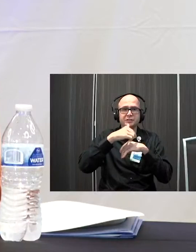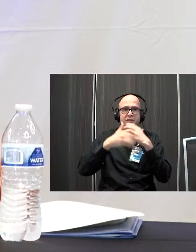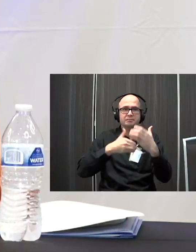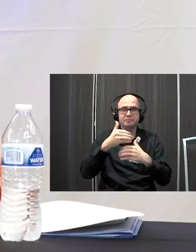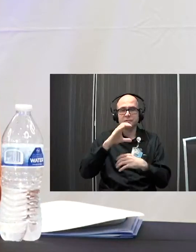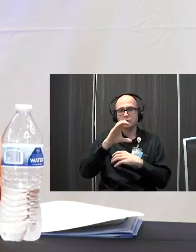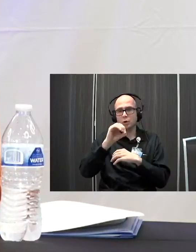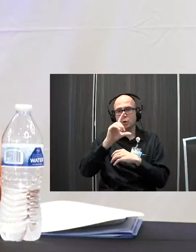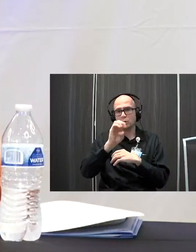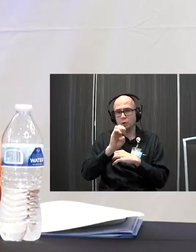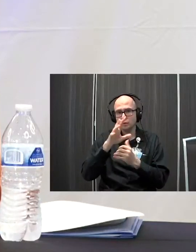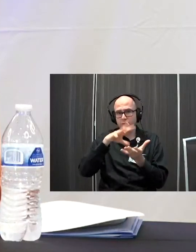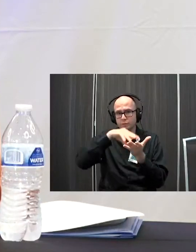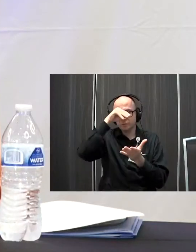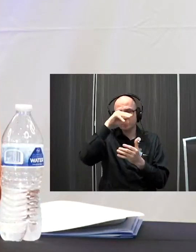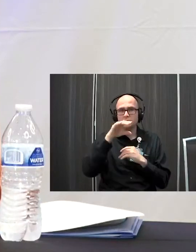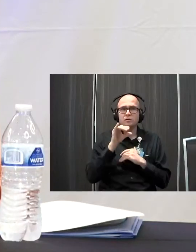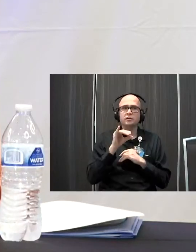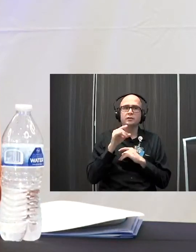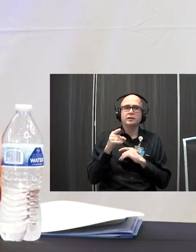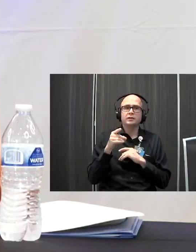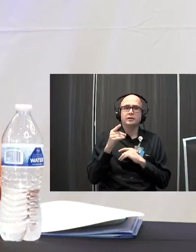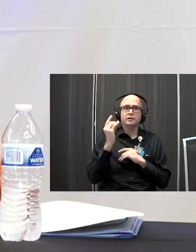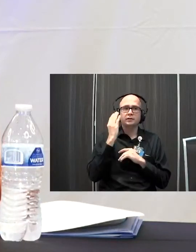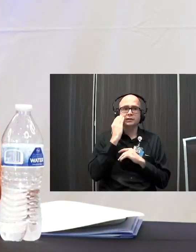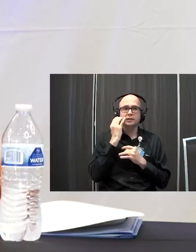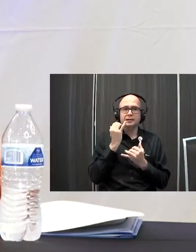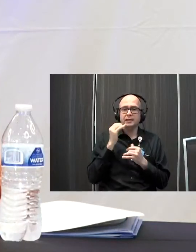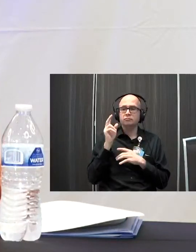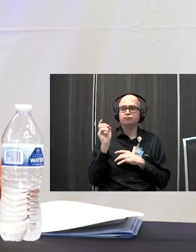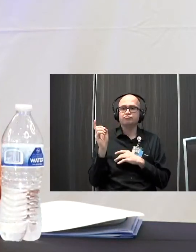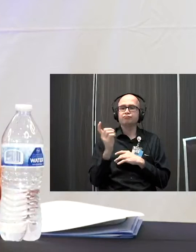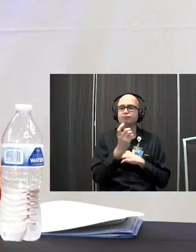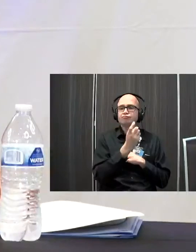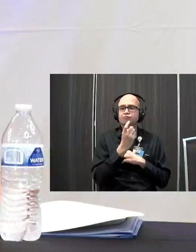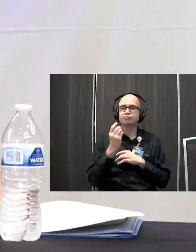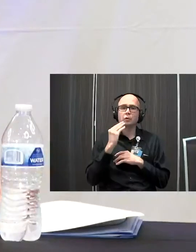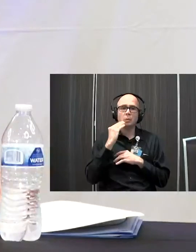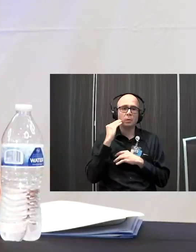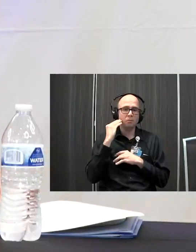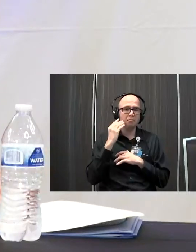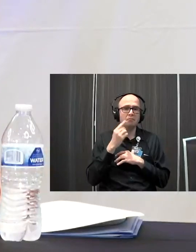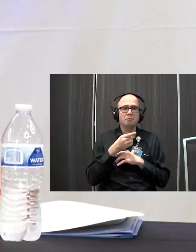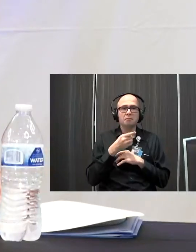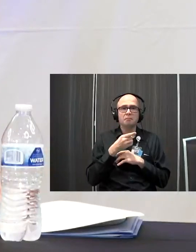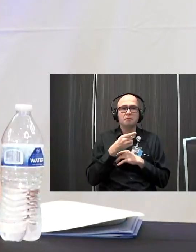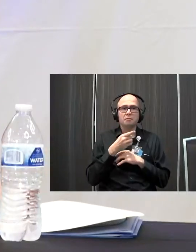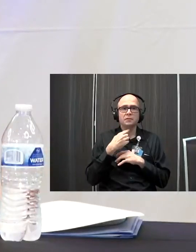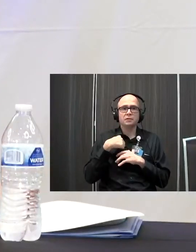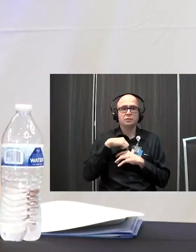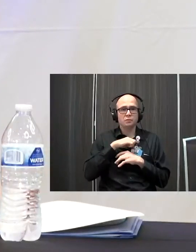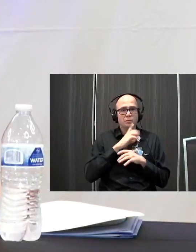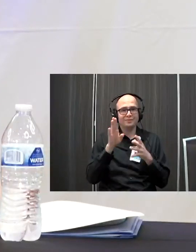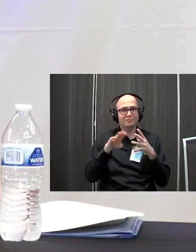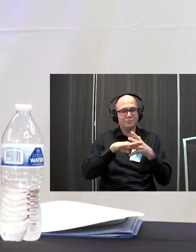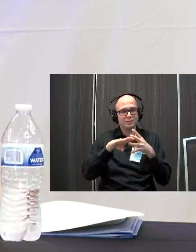has learned certain things, he actually now mostly just paces at home, and we're okay. He's been able to, but we build those breaks